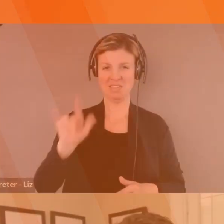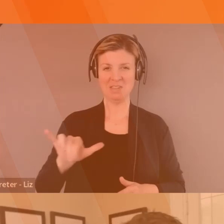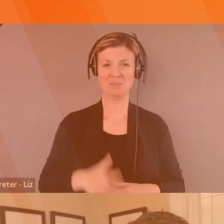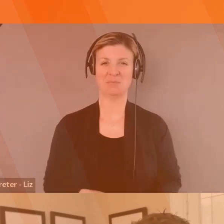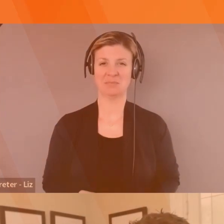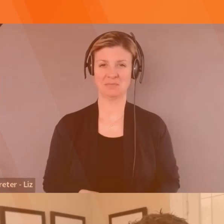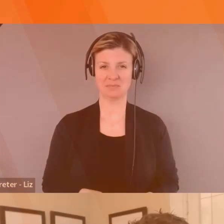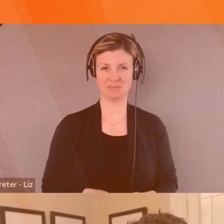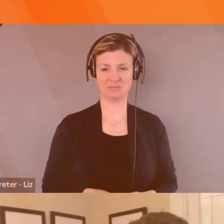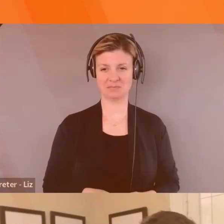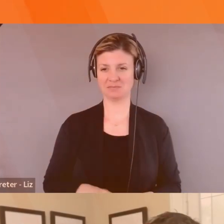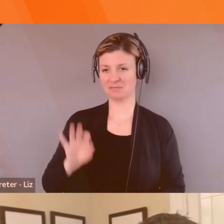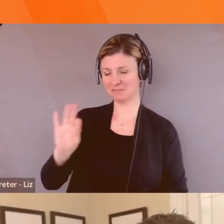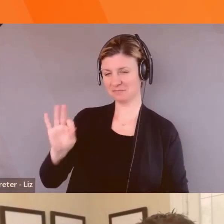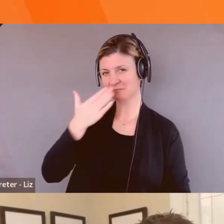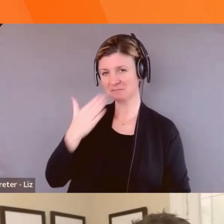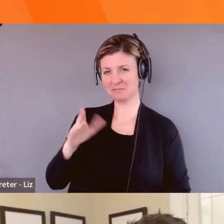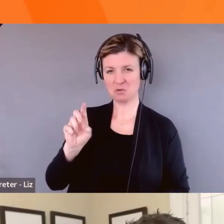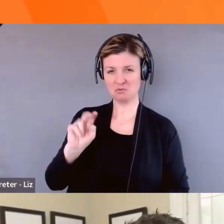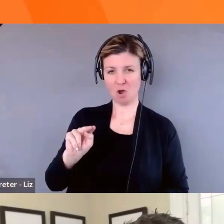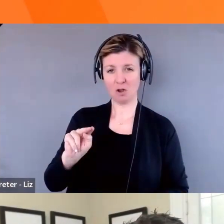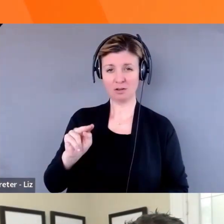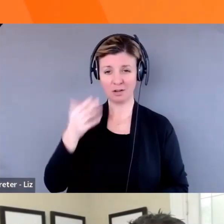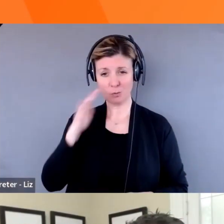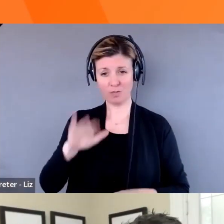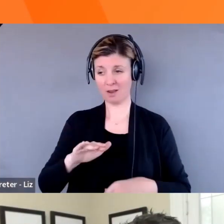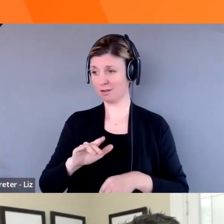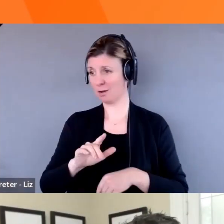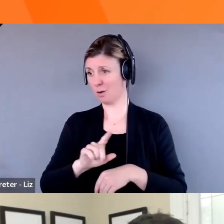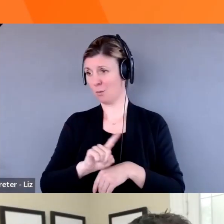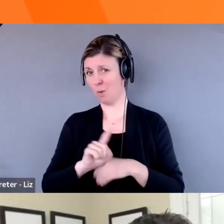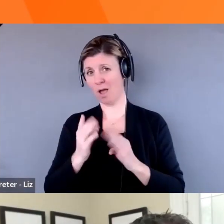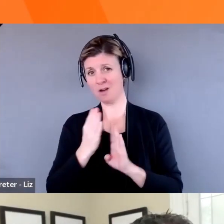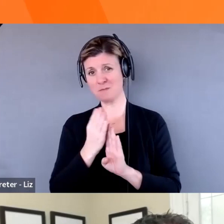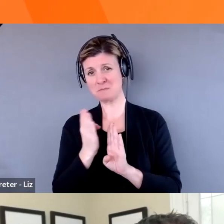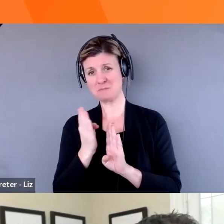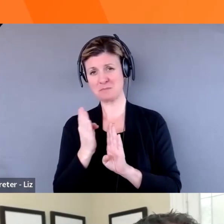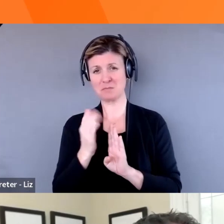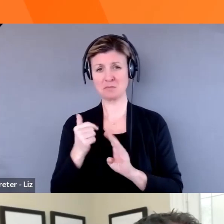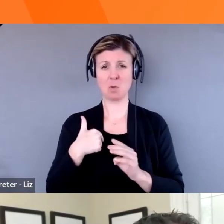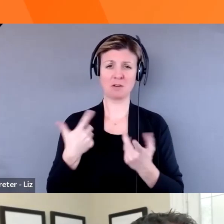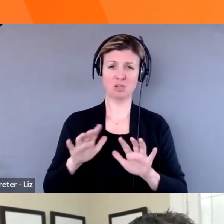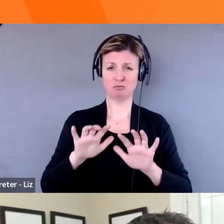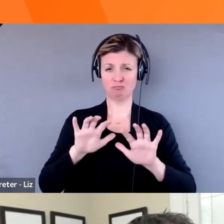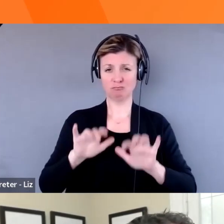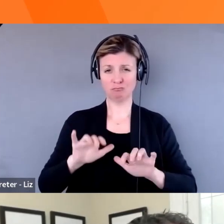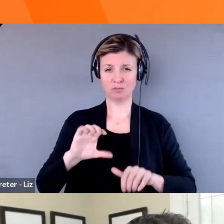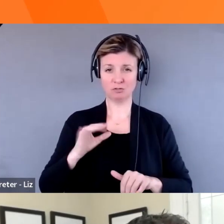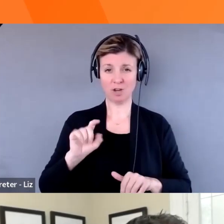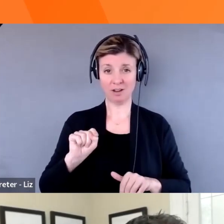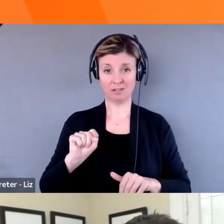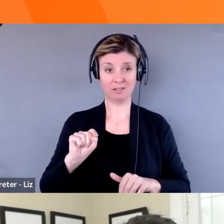that's awesome. Thanks, Don. We went a few minutes over. I put a note in the chat. There's just, if there's any